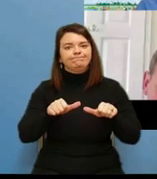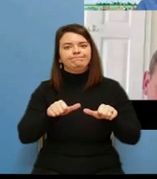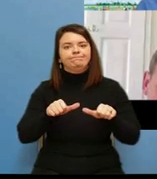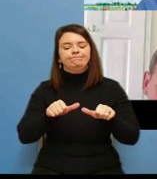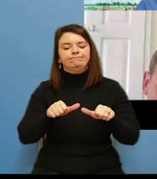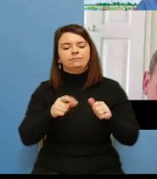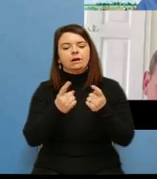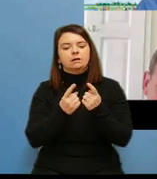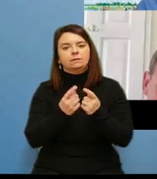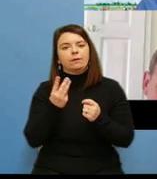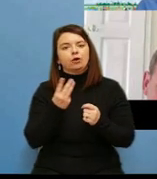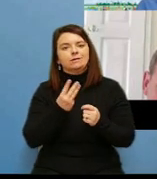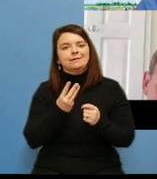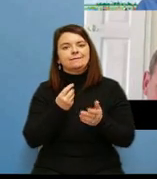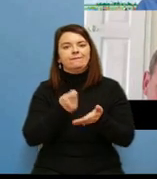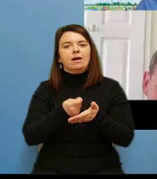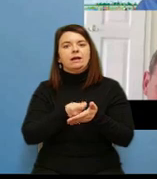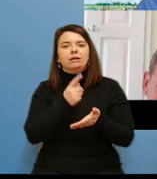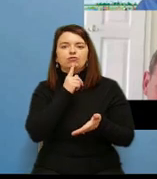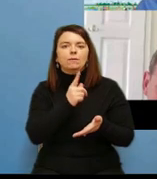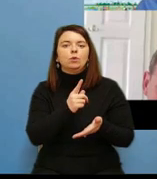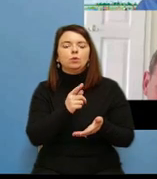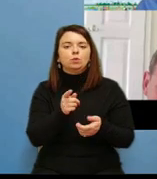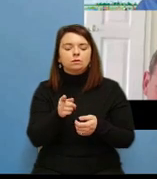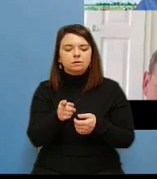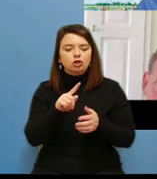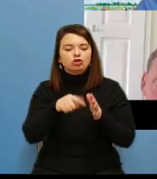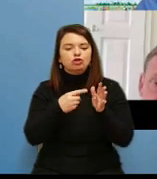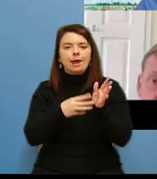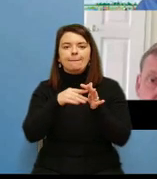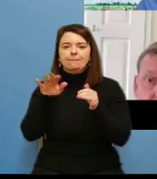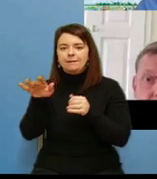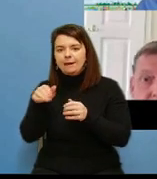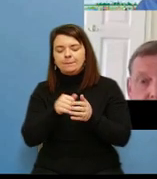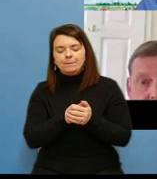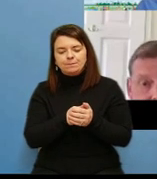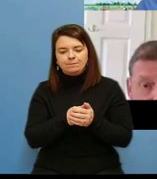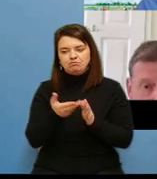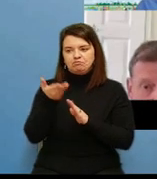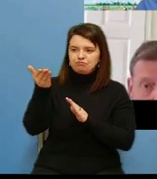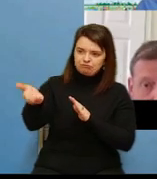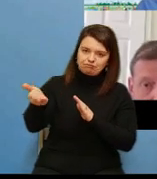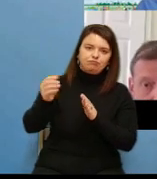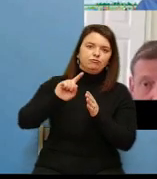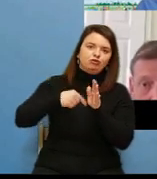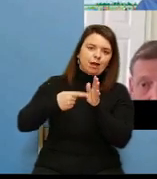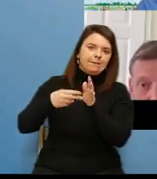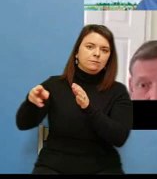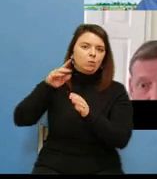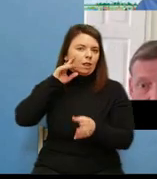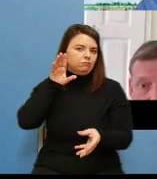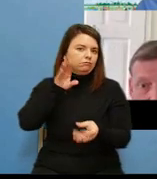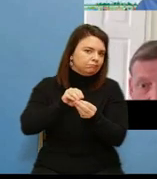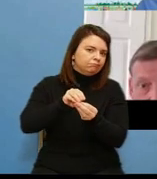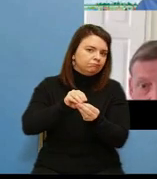Michael. We move on to item 13, the finance report. James is on the line,